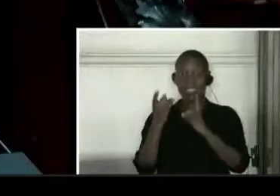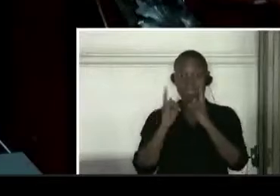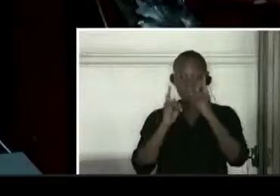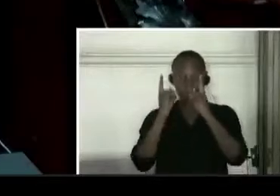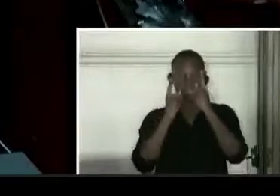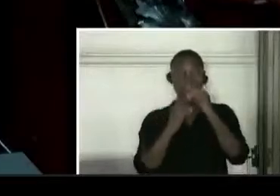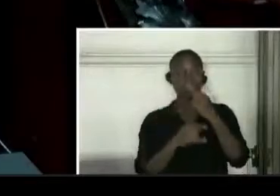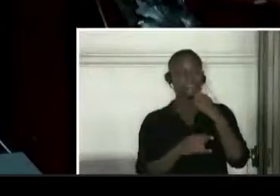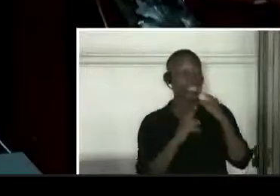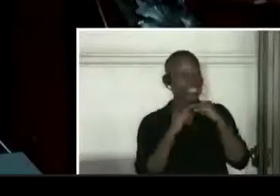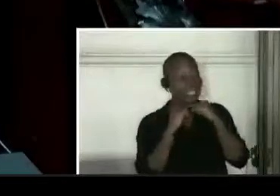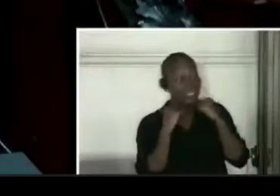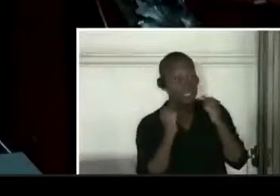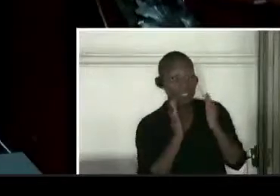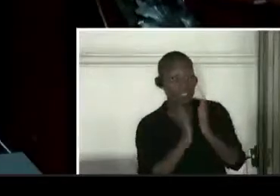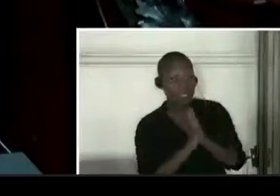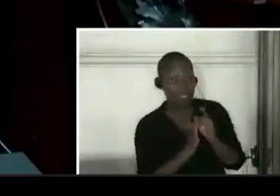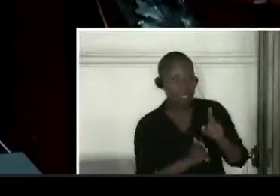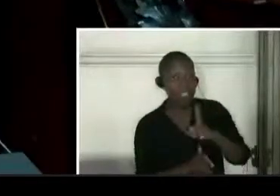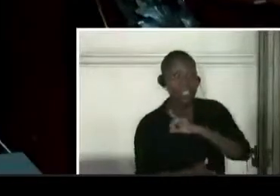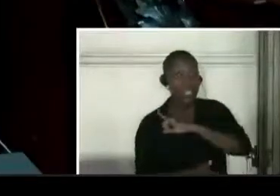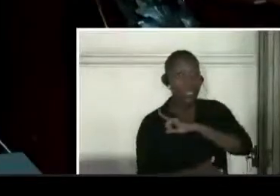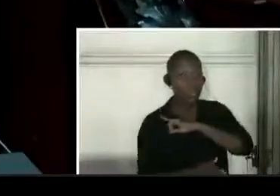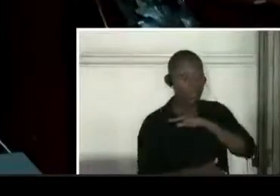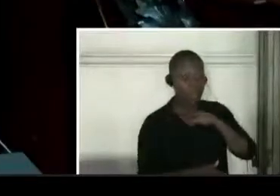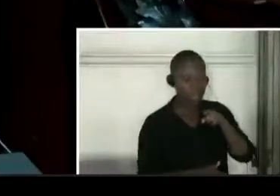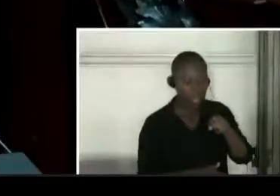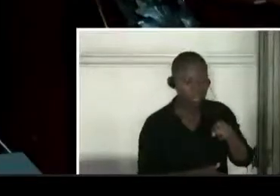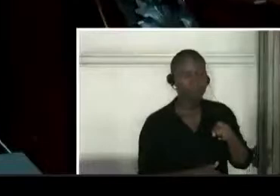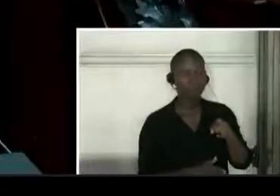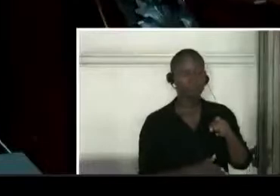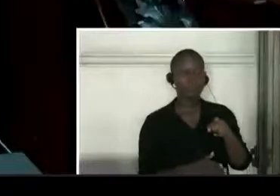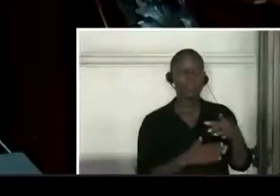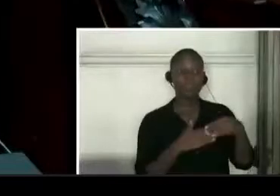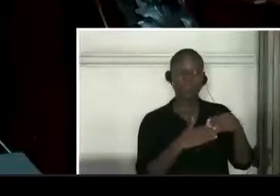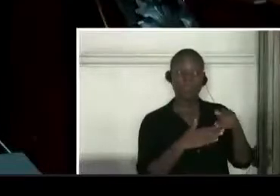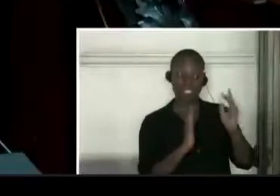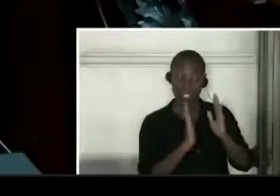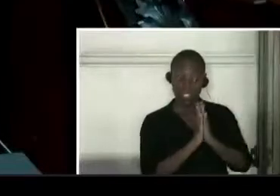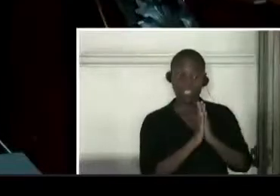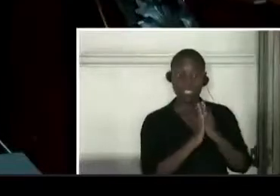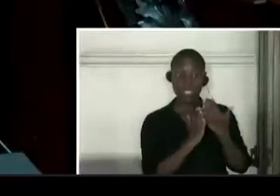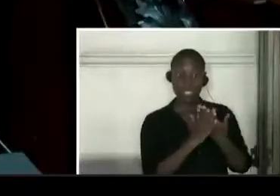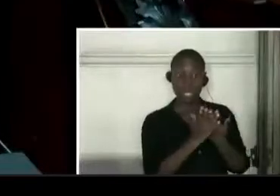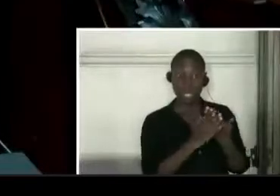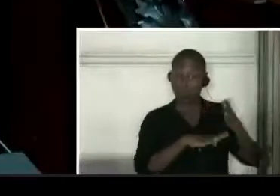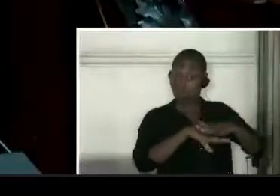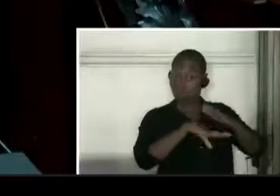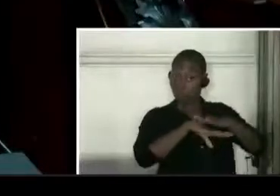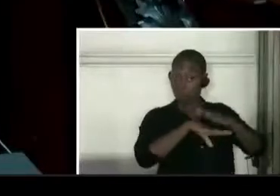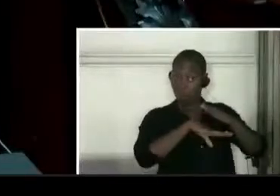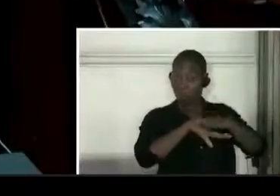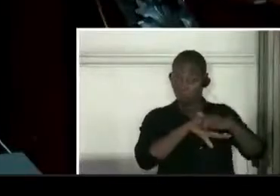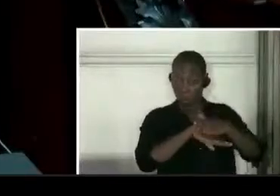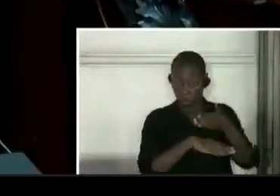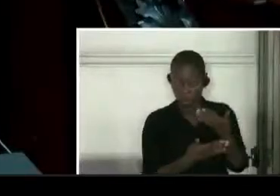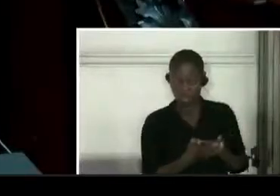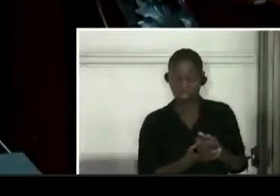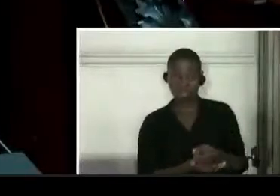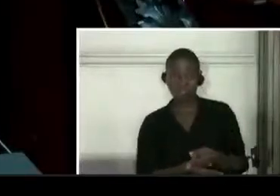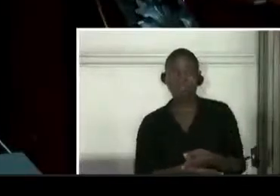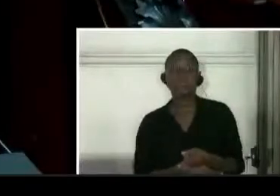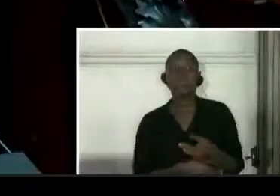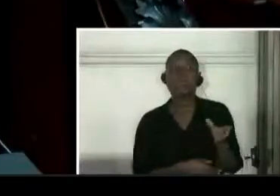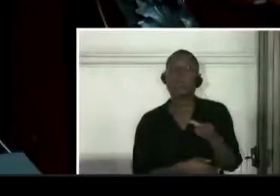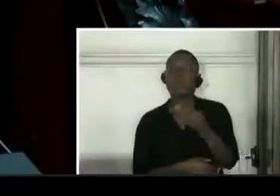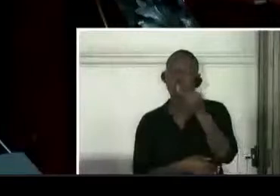umfundisi ukuthi ukuze nebandla lande. Honorable Chairperson, siyabingelela. Members of the executive, abakhona